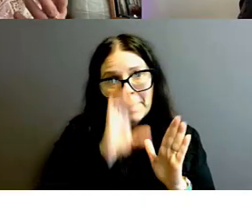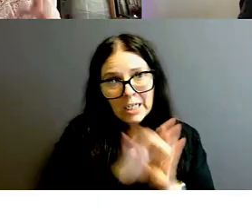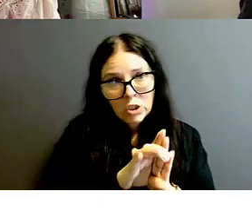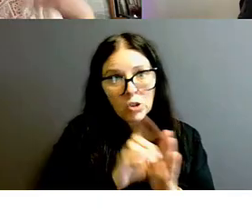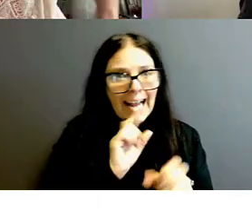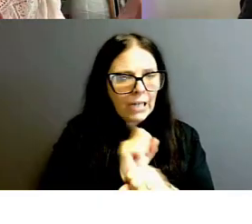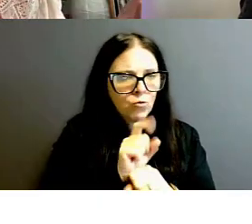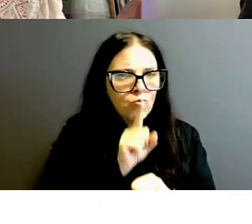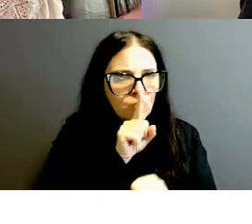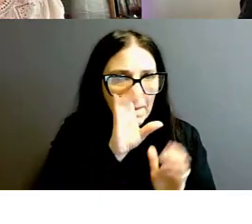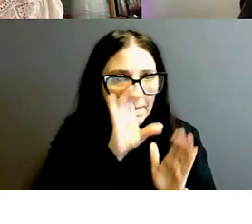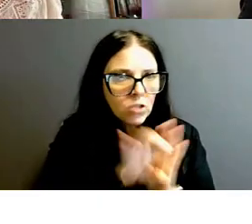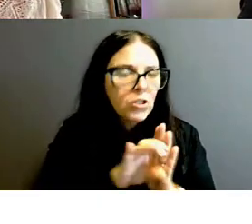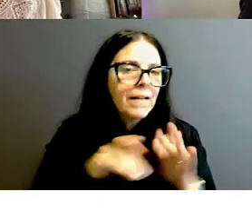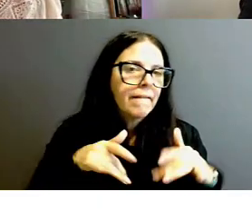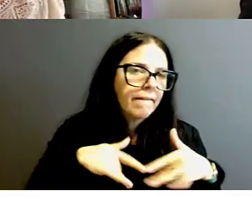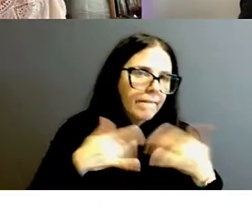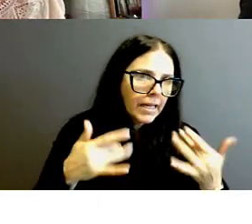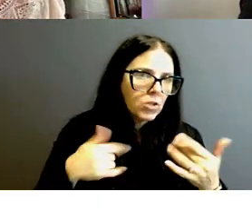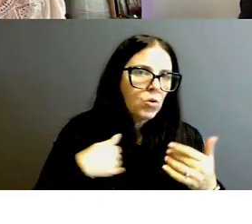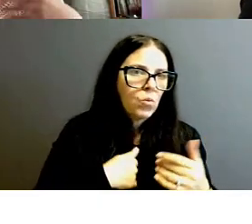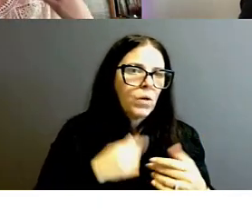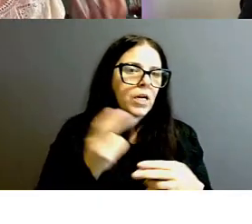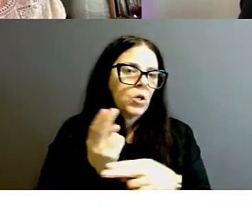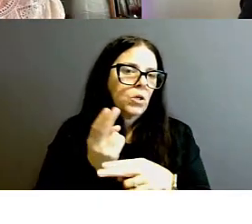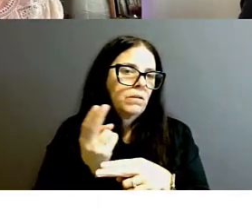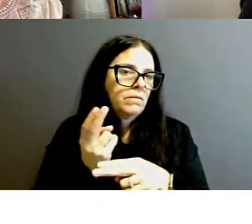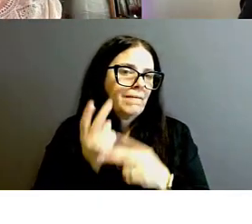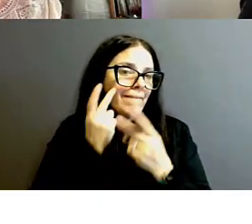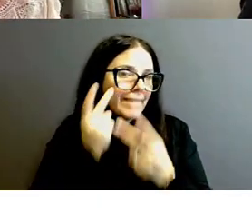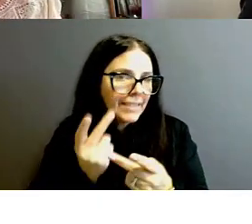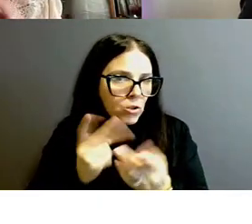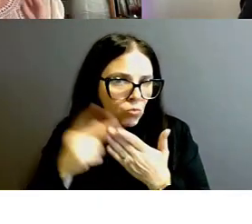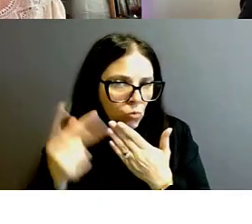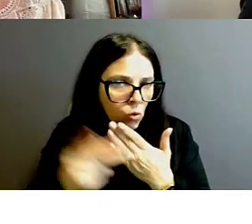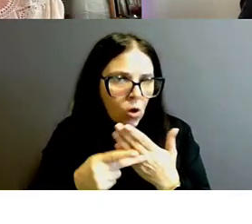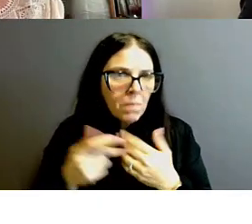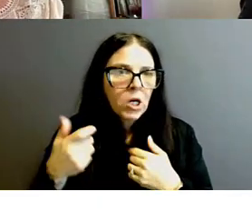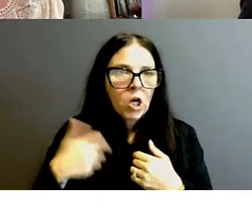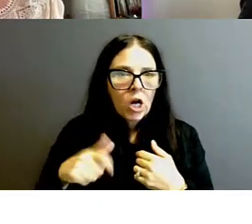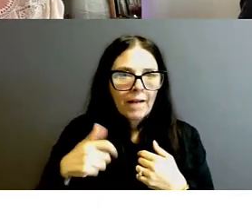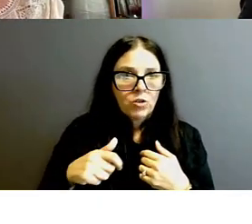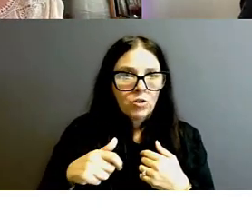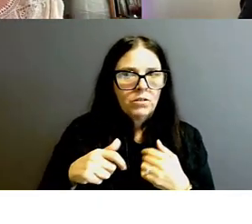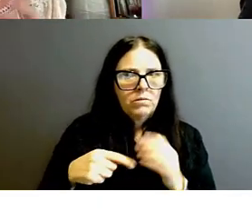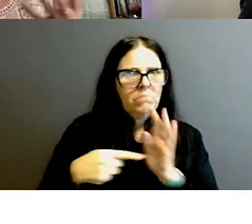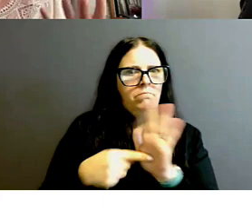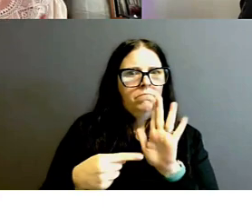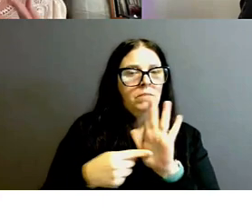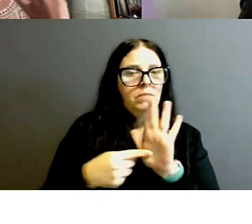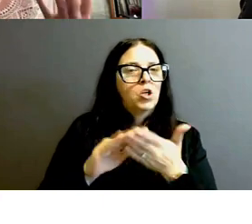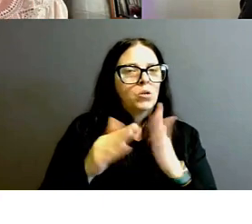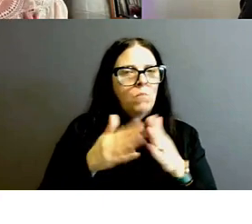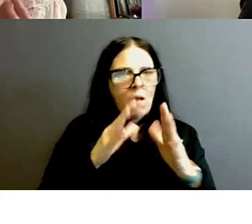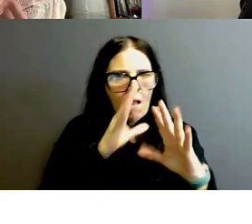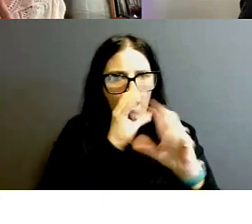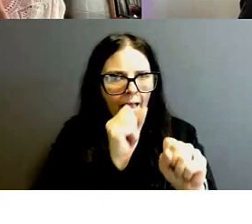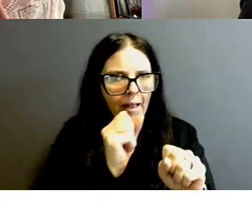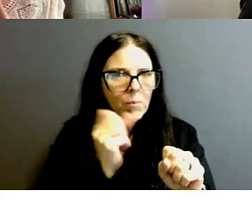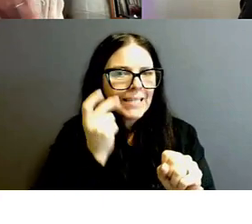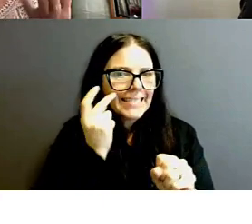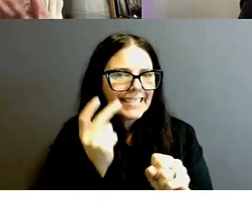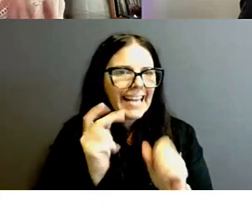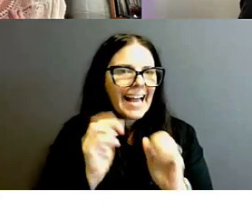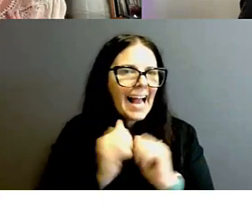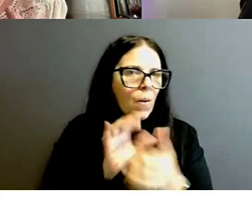real pictures from events we go to, visits to programs, conferences, that makes a big difference for the community Yes. because we can see and connect